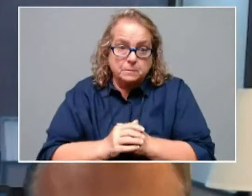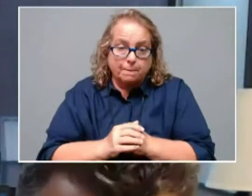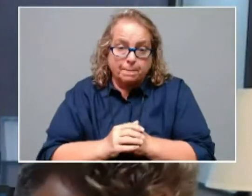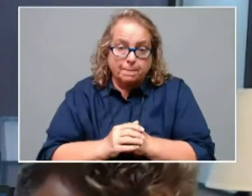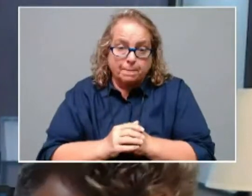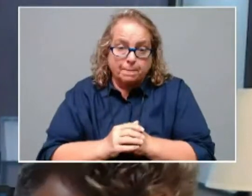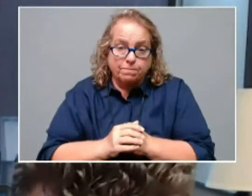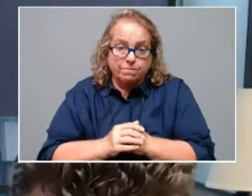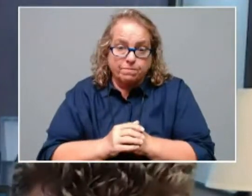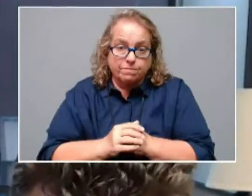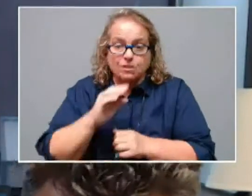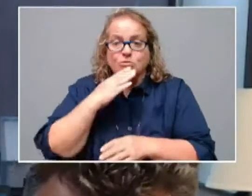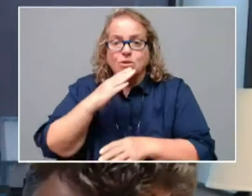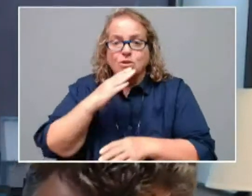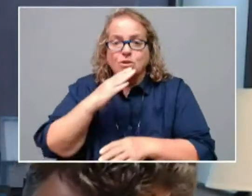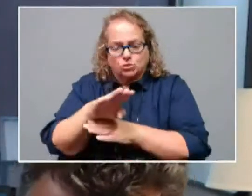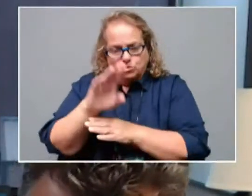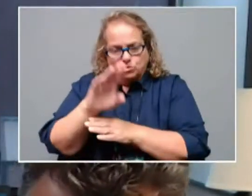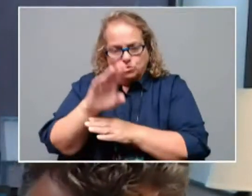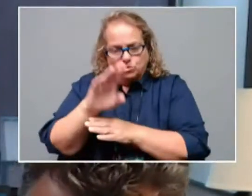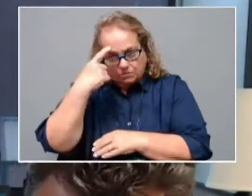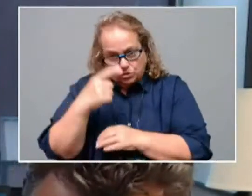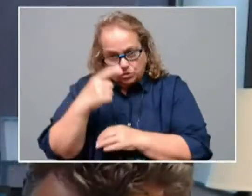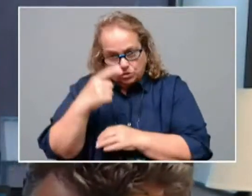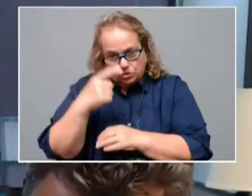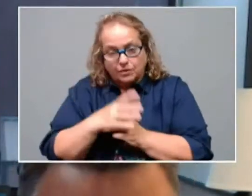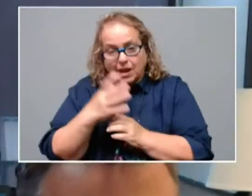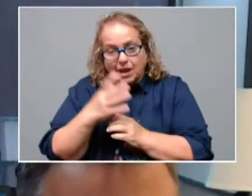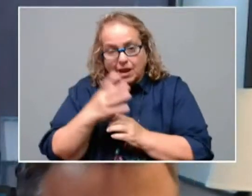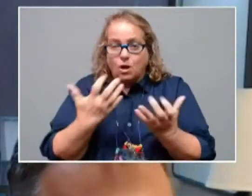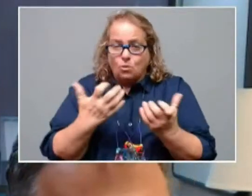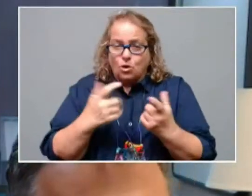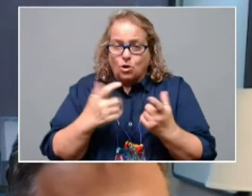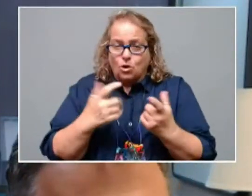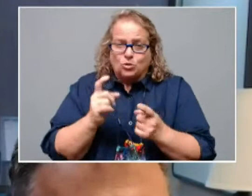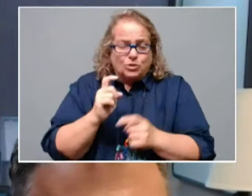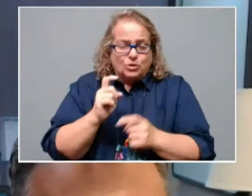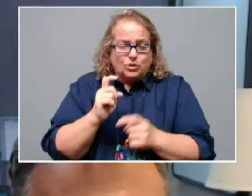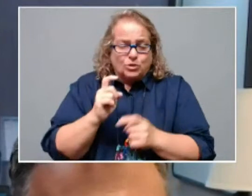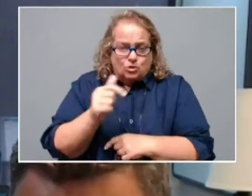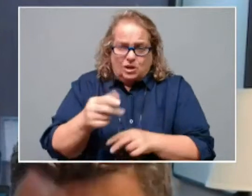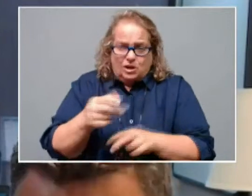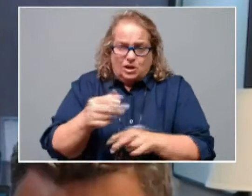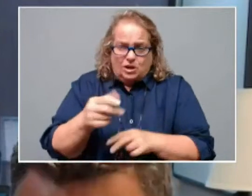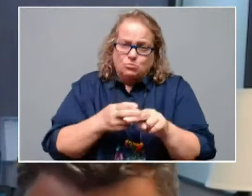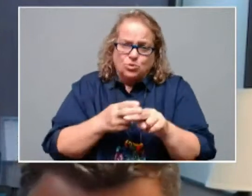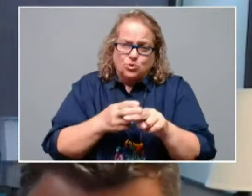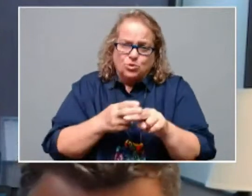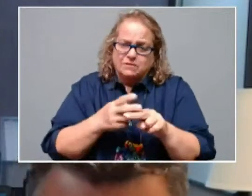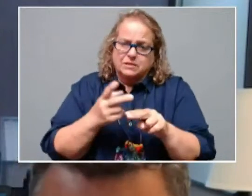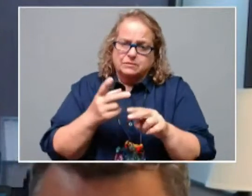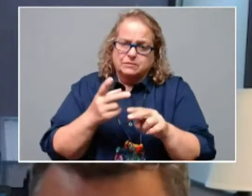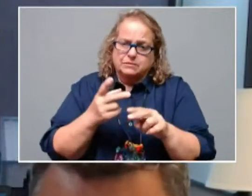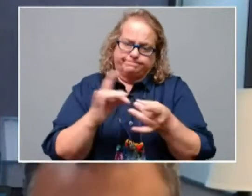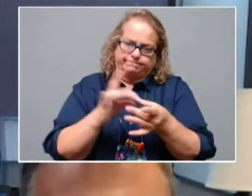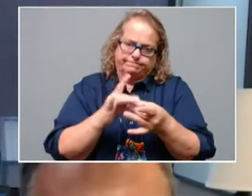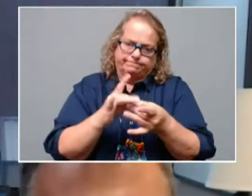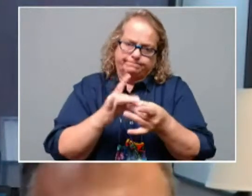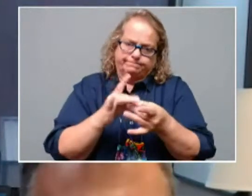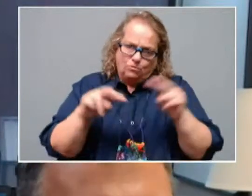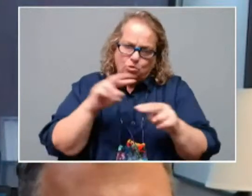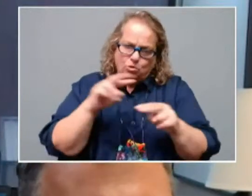Good afternoon, Governor. And I wanted to just give you a brief overview and everybody across the